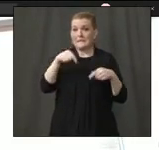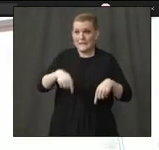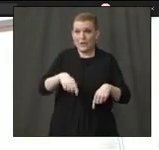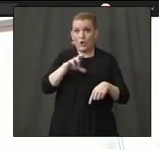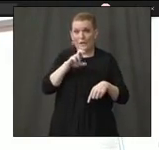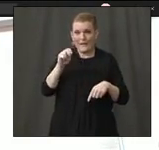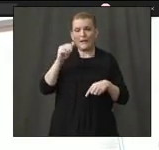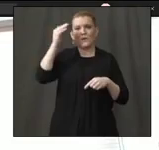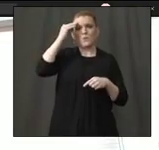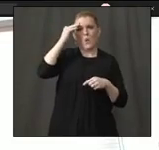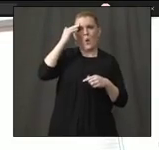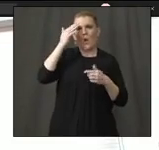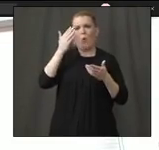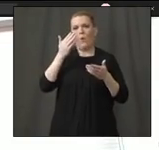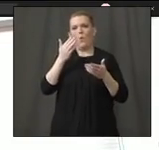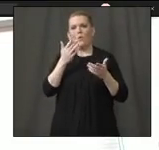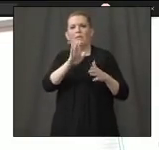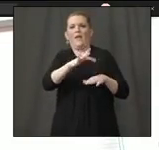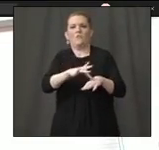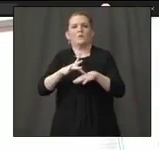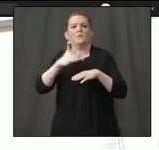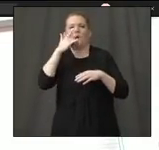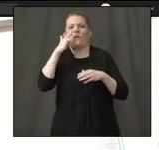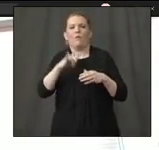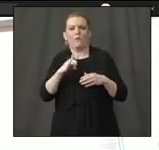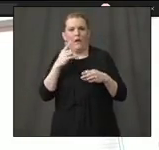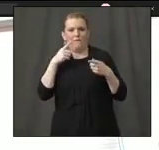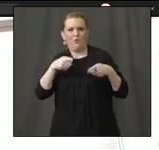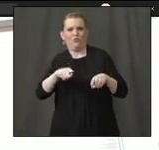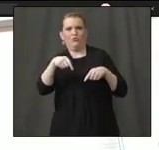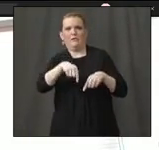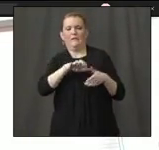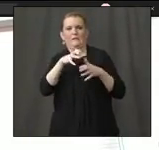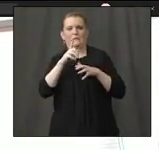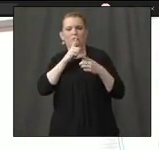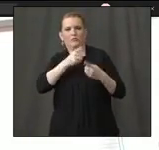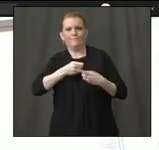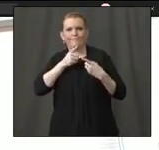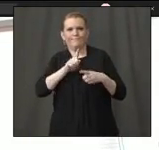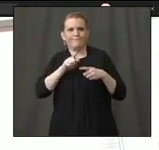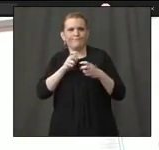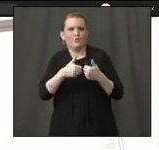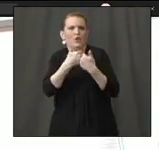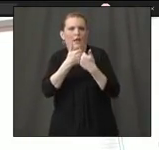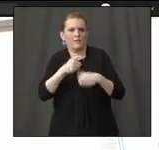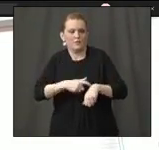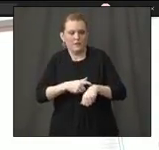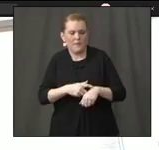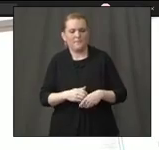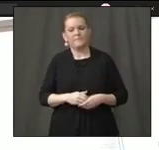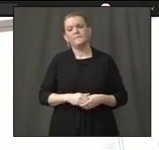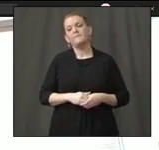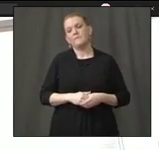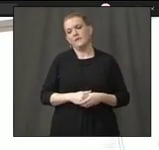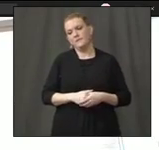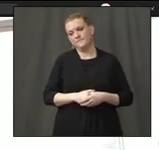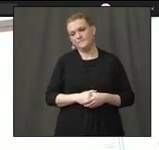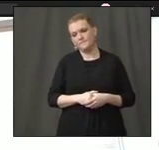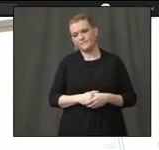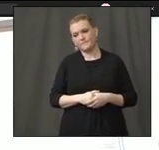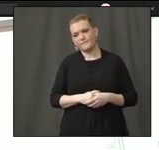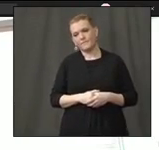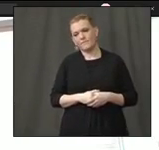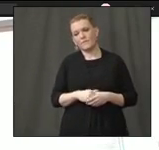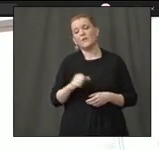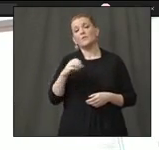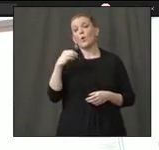these unprecedented, challenging times. So we have done a business impact